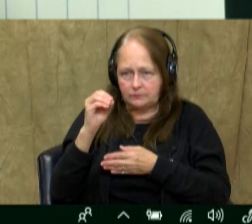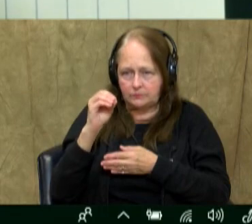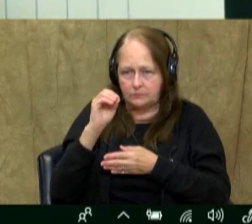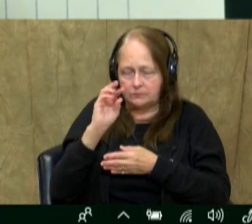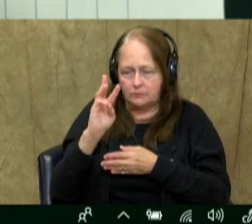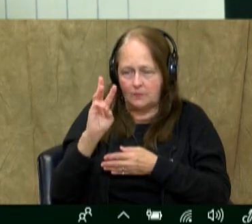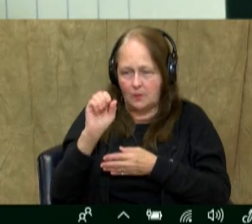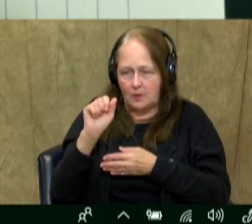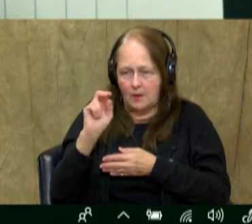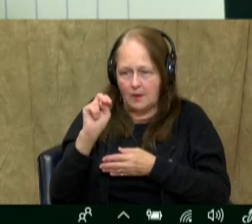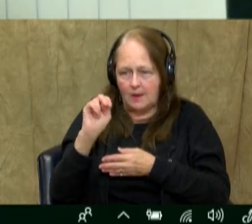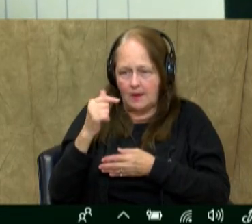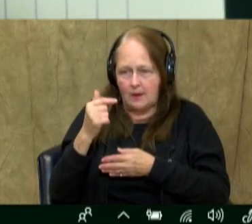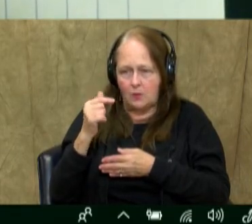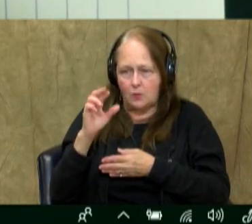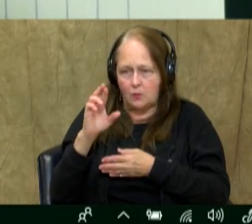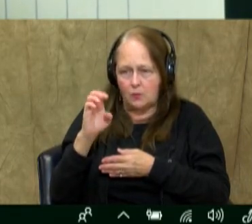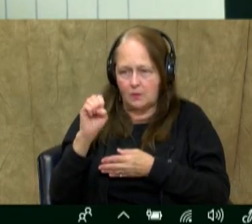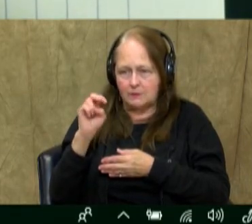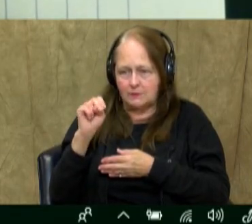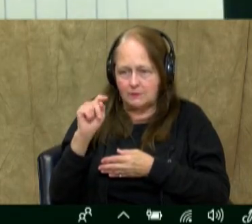and waning crescent,